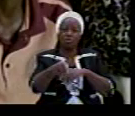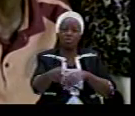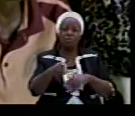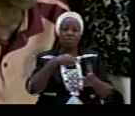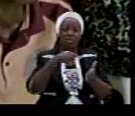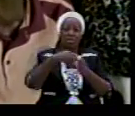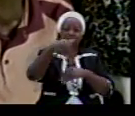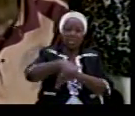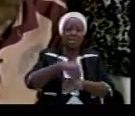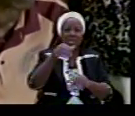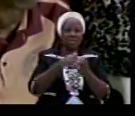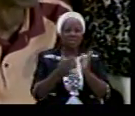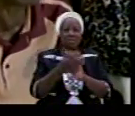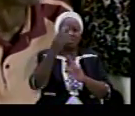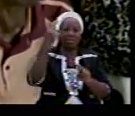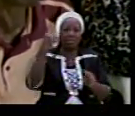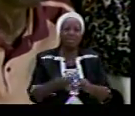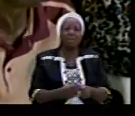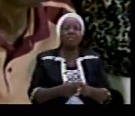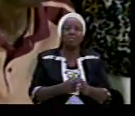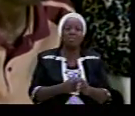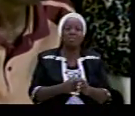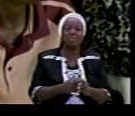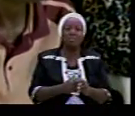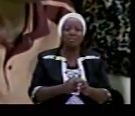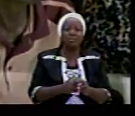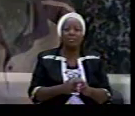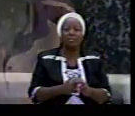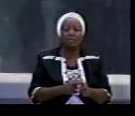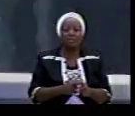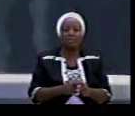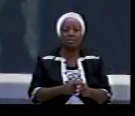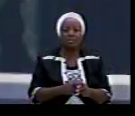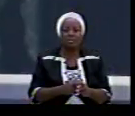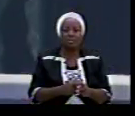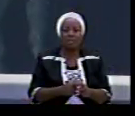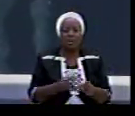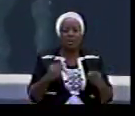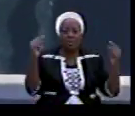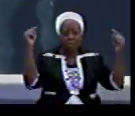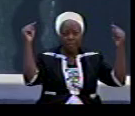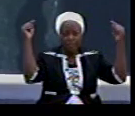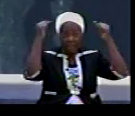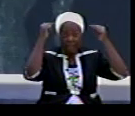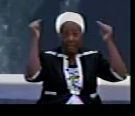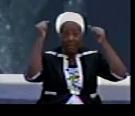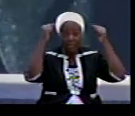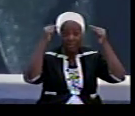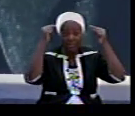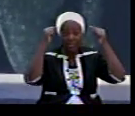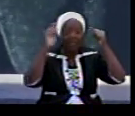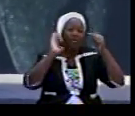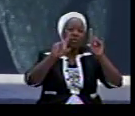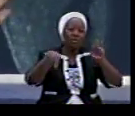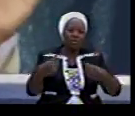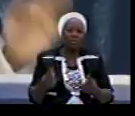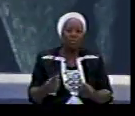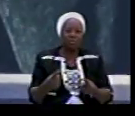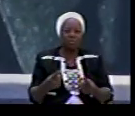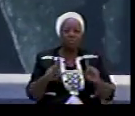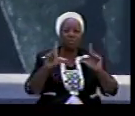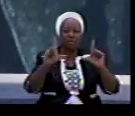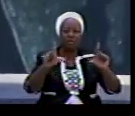Jesus' name. Pain in the head will go. Liver